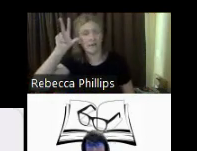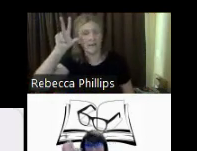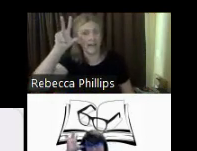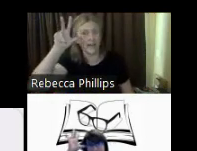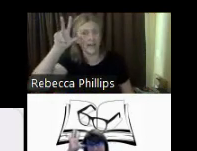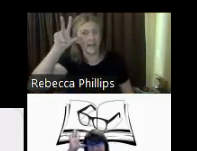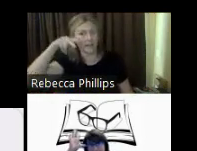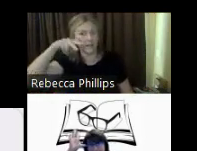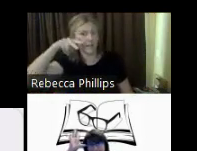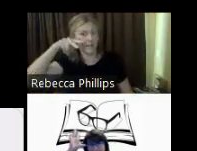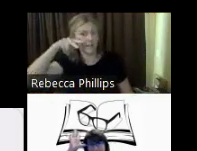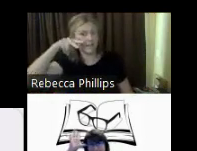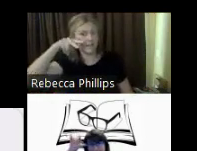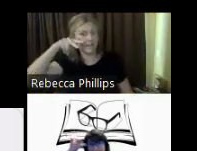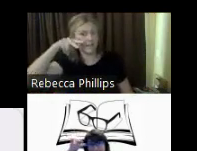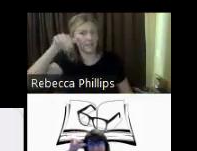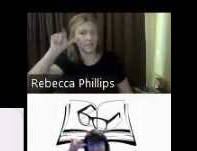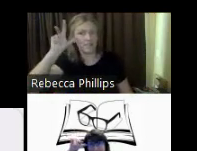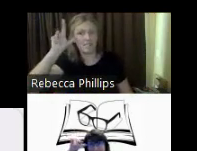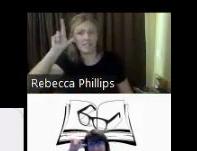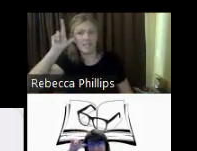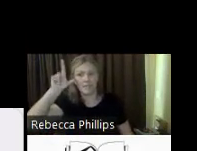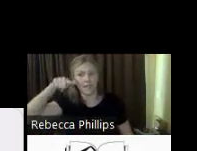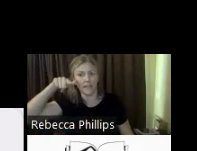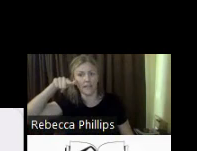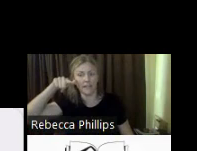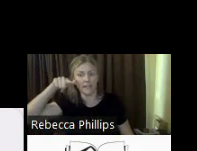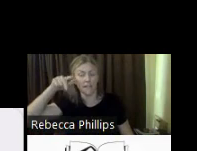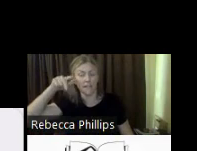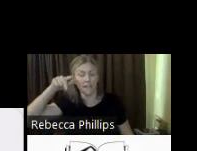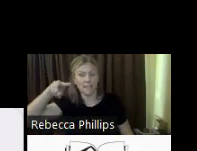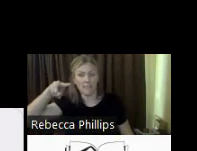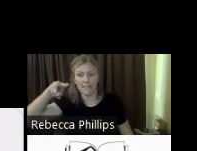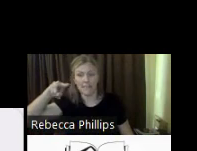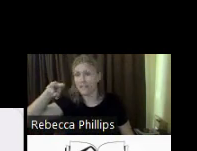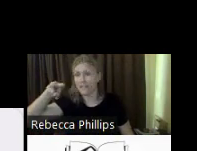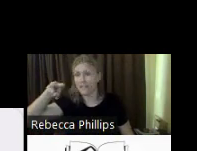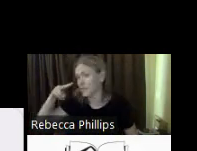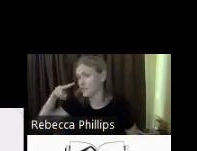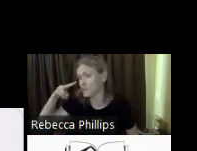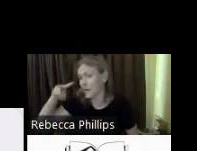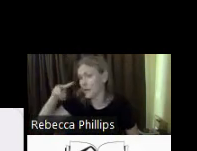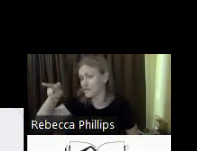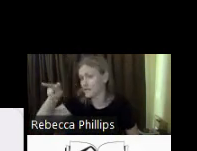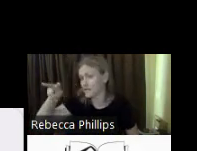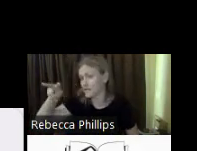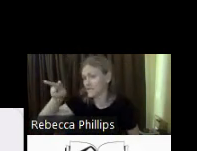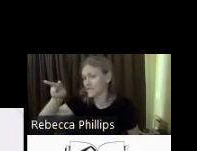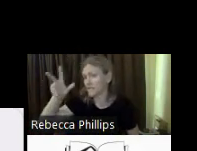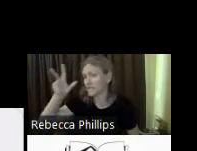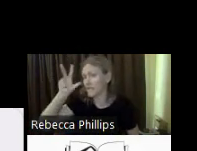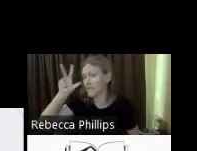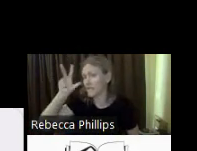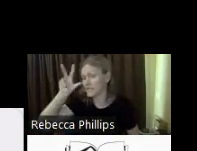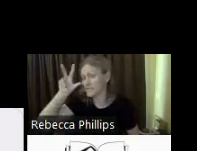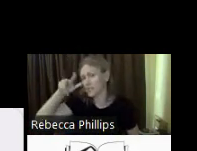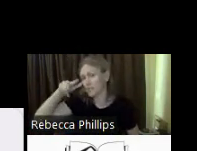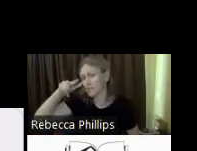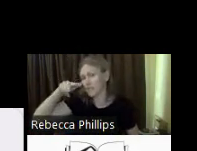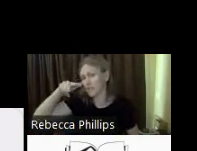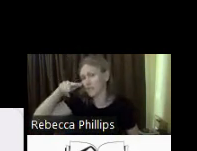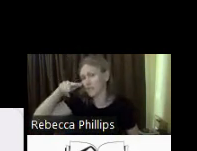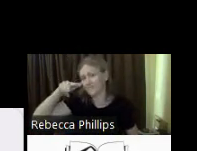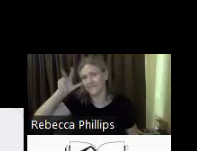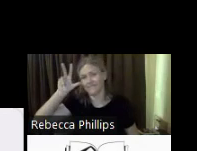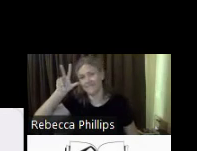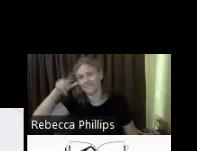hands by your eyes and then going later. So this is the sign for later, and this is see, like your two eyes are seeing something. And so this is see